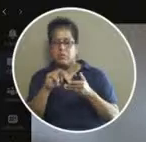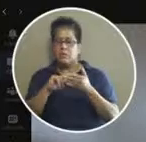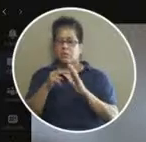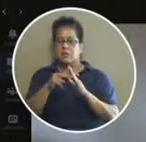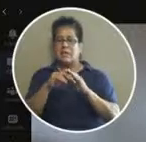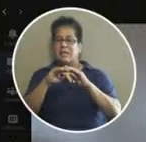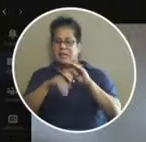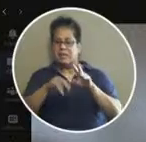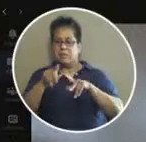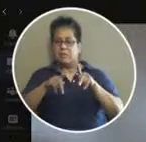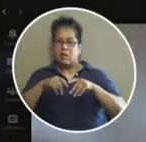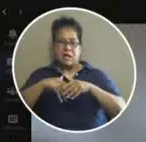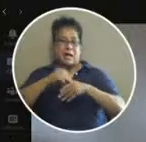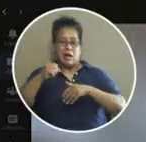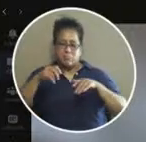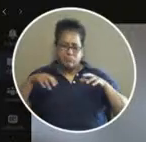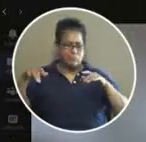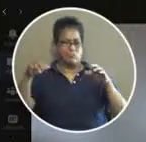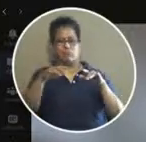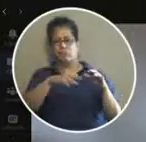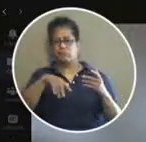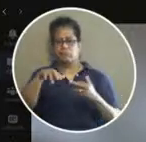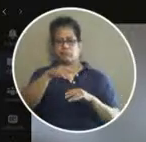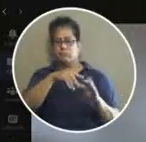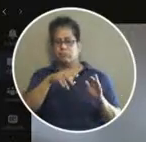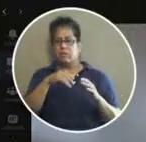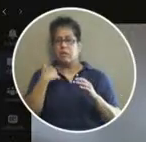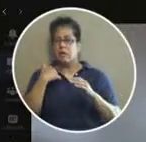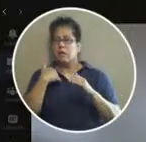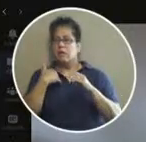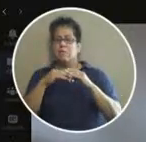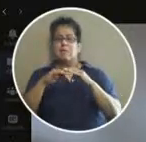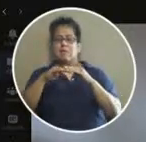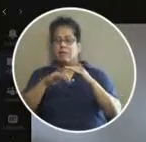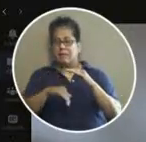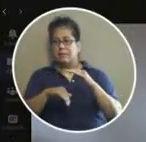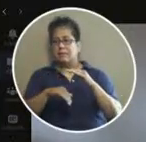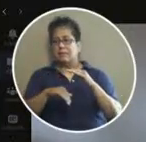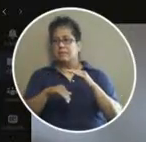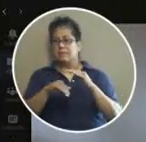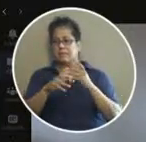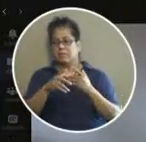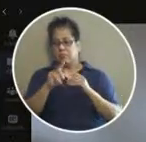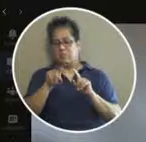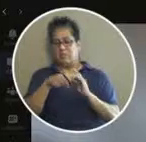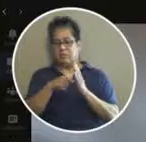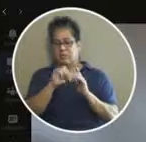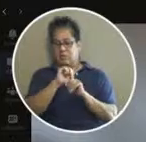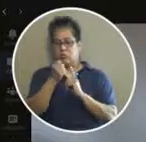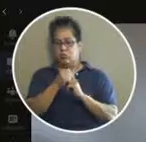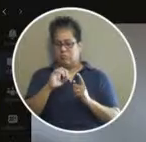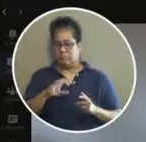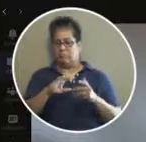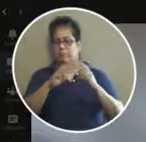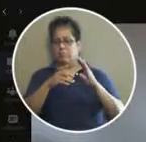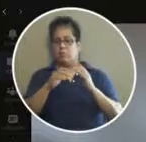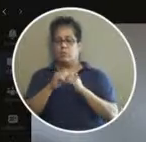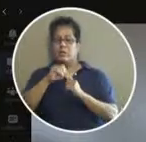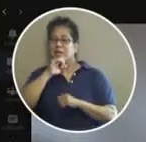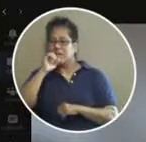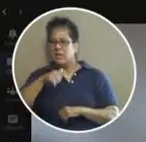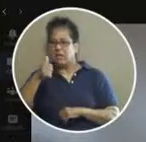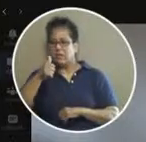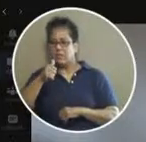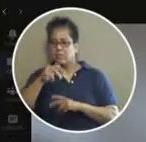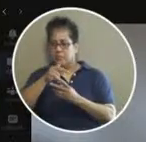people in the voting places and that we have less of this volatile situation that we have with our older